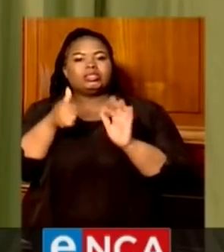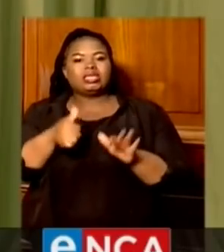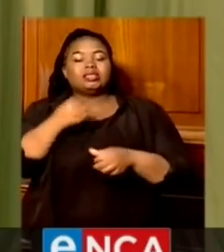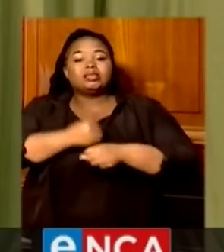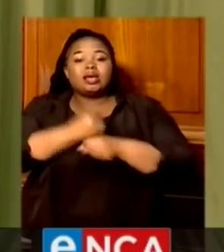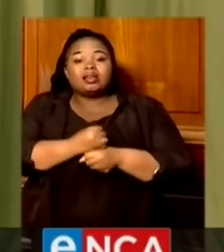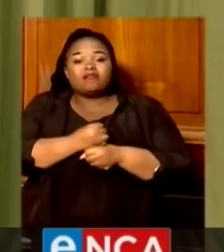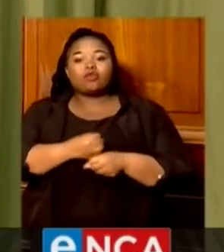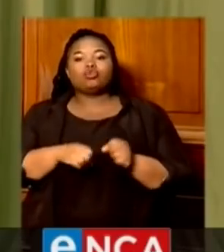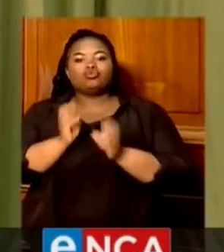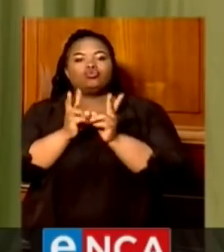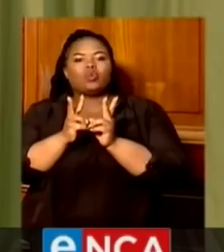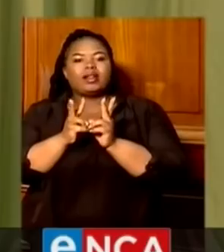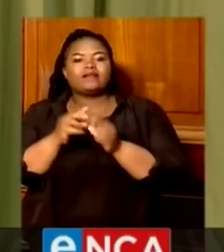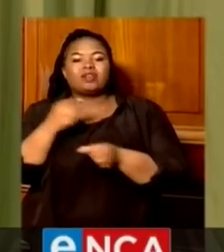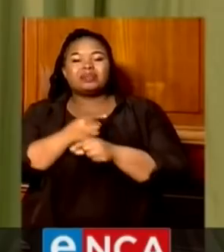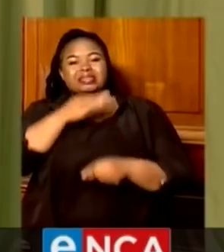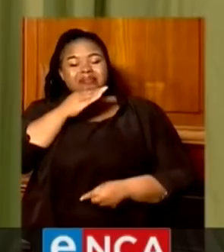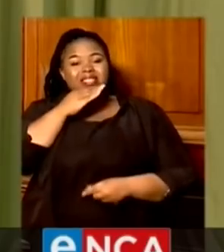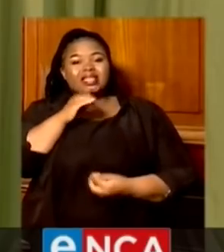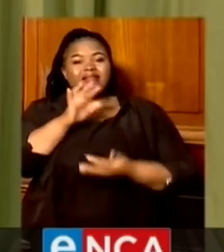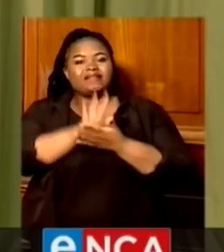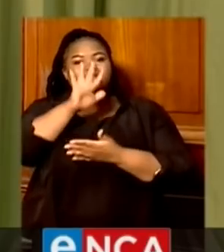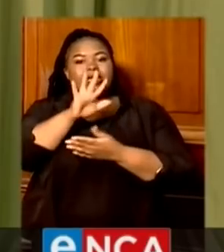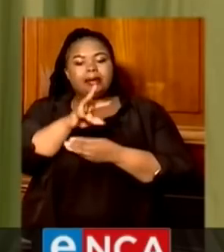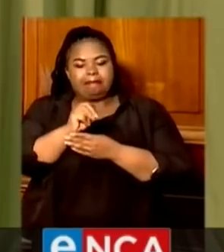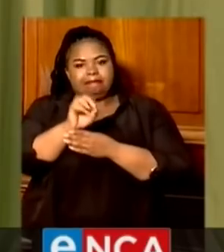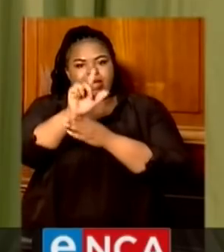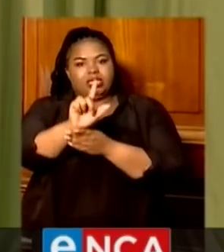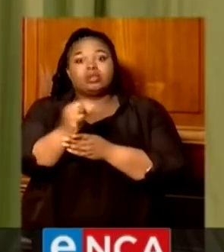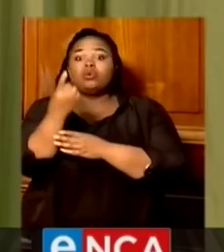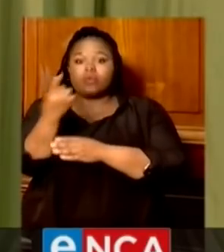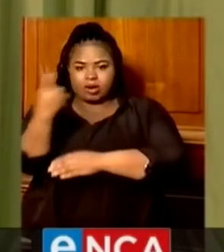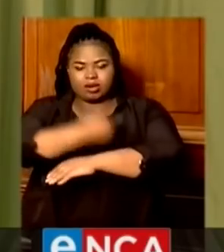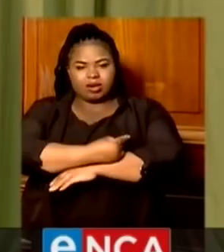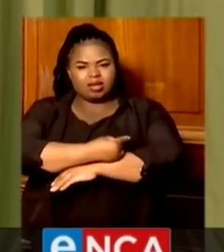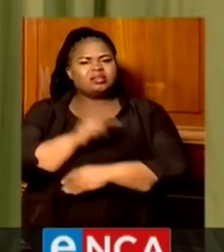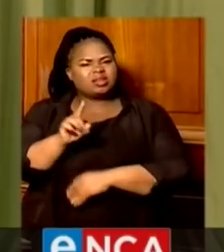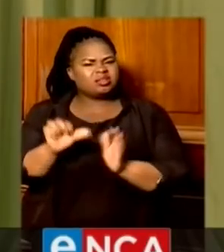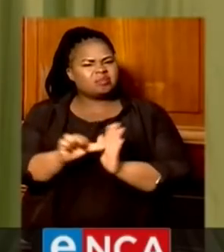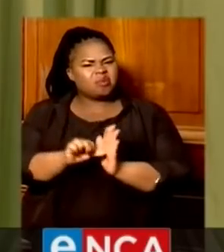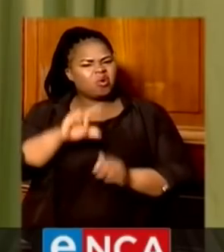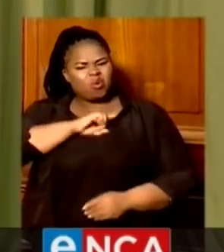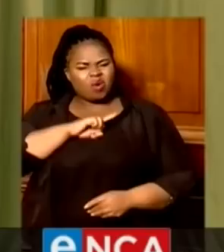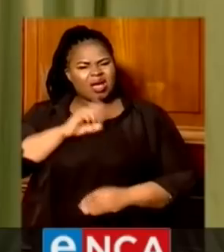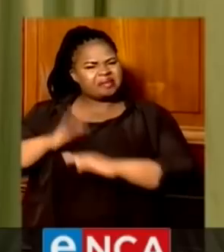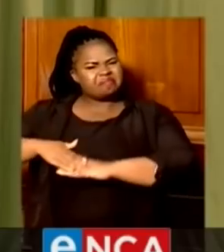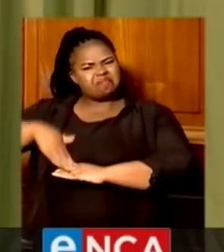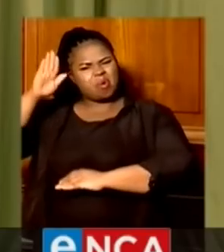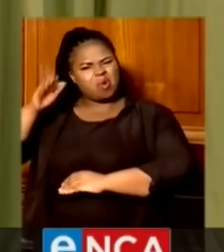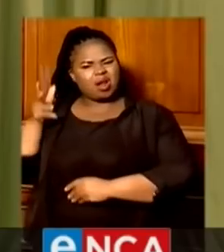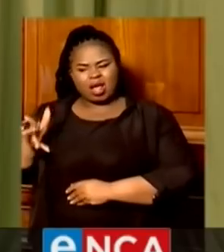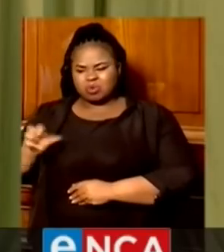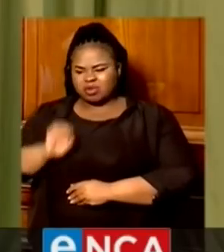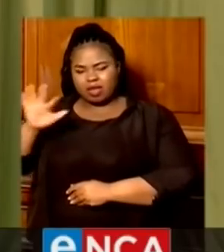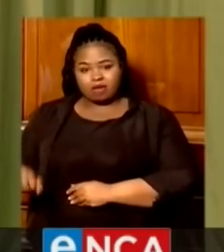absolute alcohol. That's about 15 meals a day. Now this, it's important because it's higher. The average in the other countries is